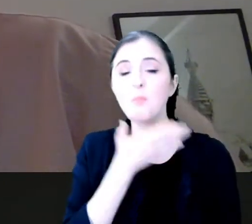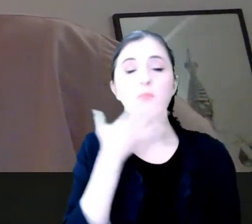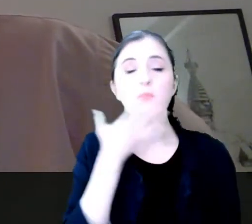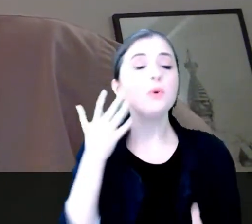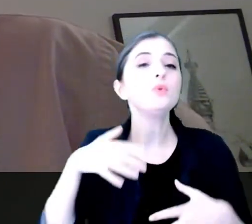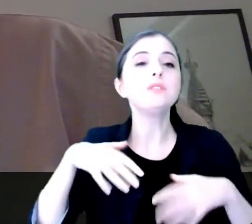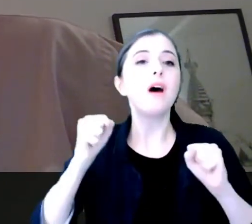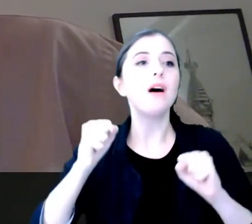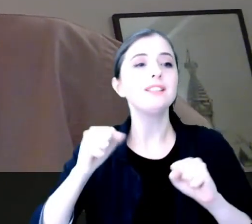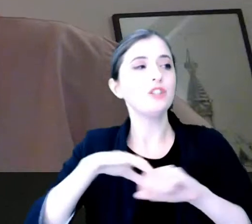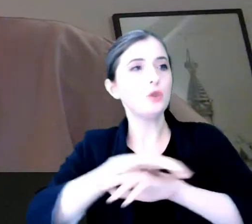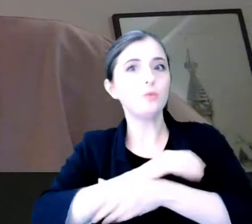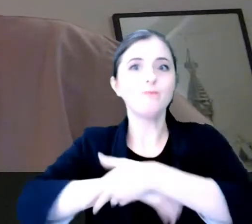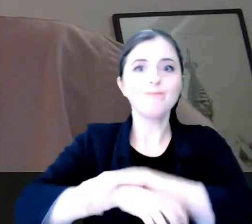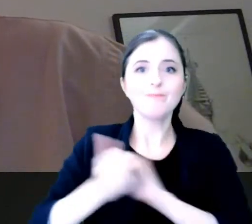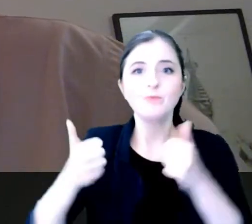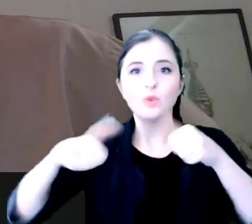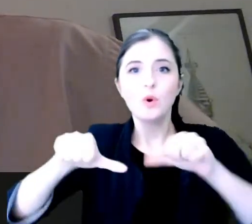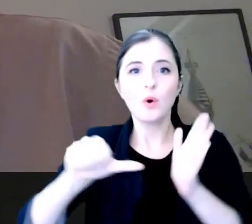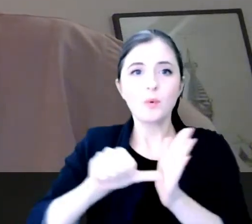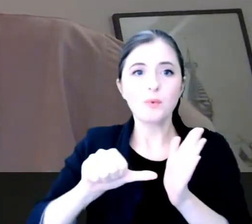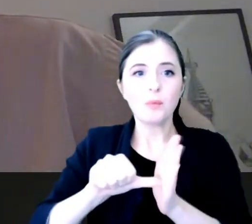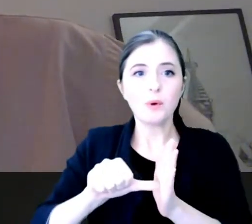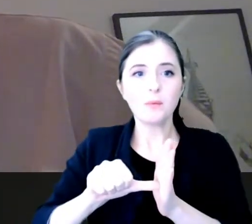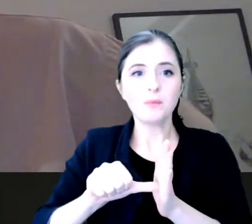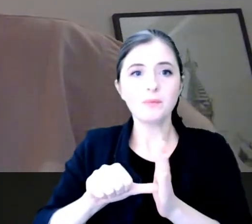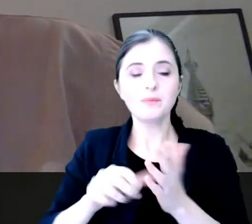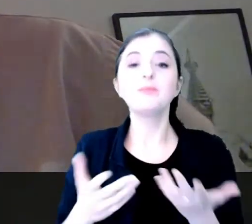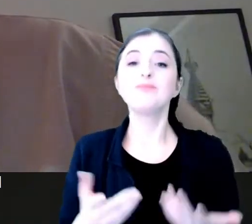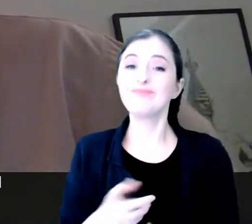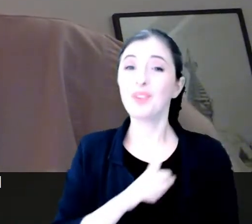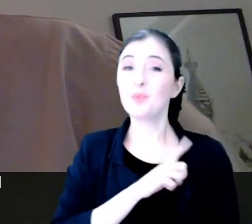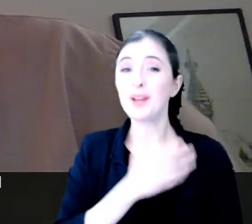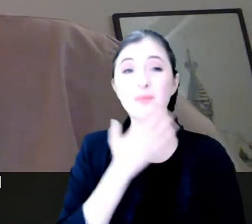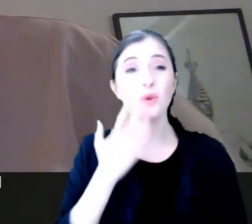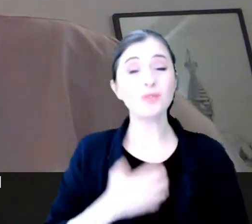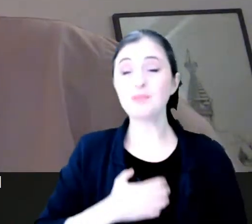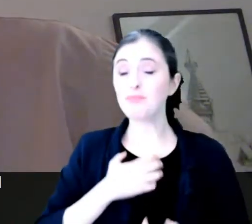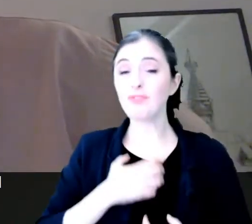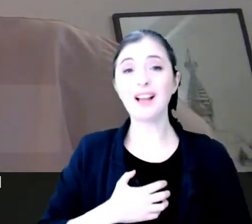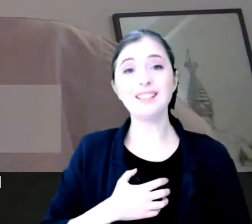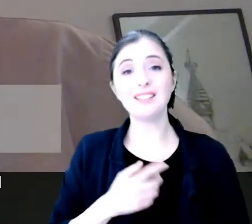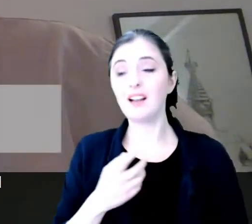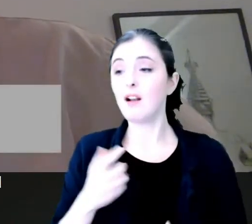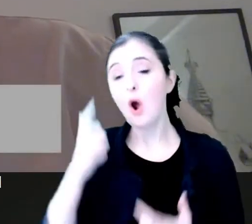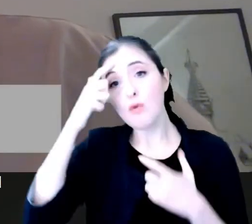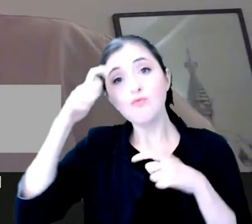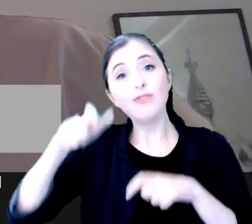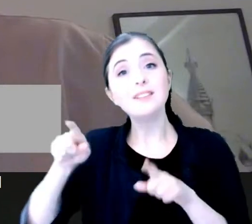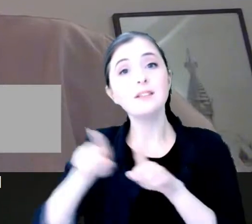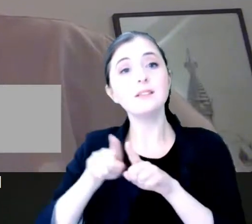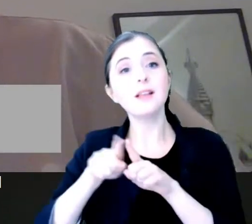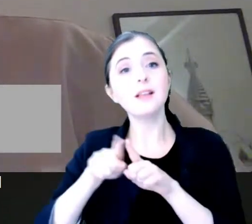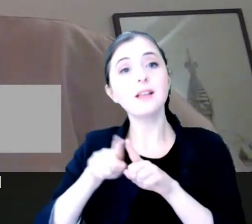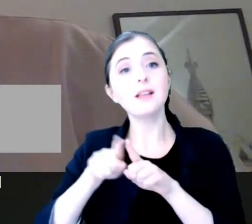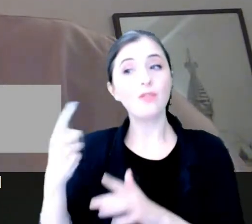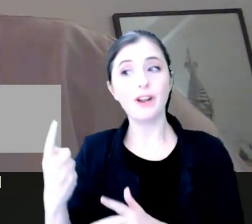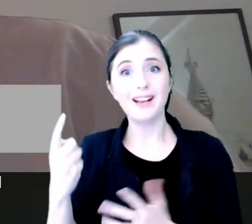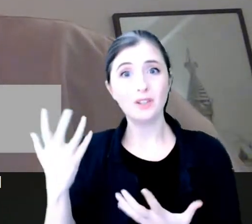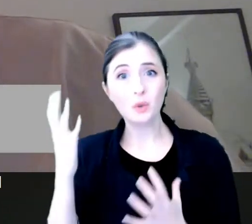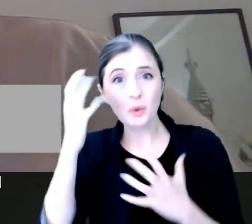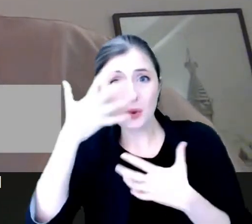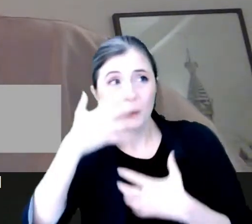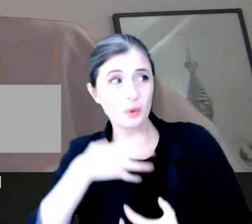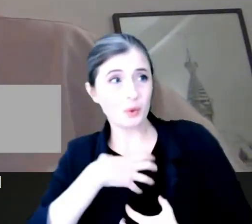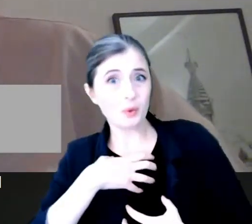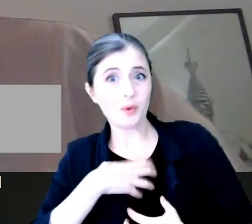not surprising that residents like Catherine do live in fear of their lives and their solvency in these buildings that